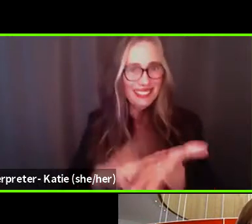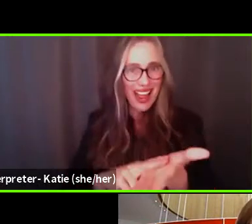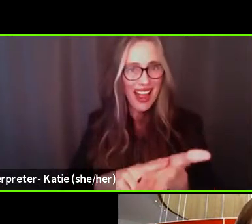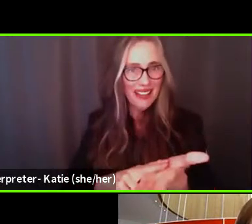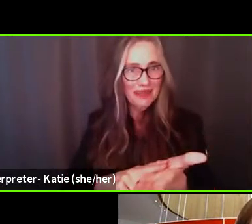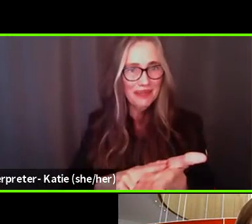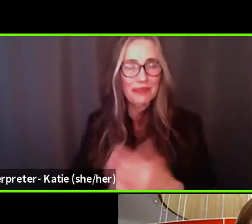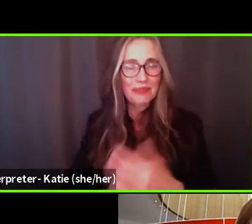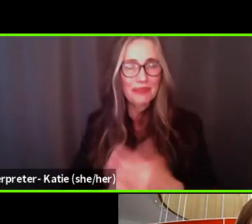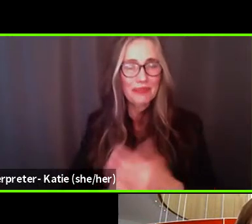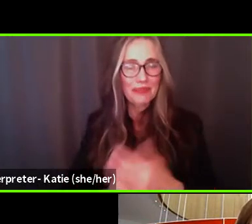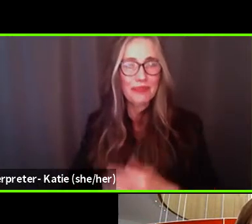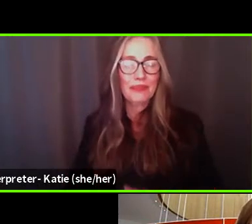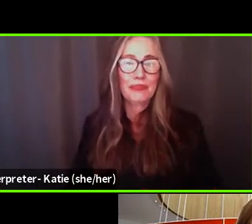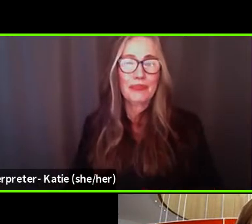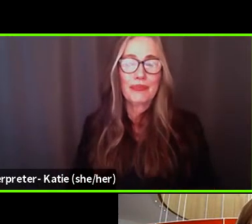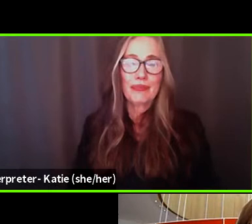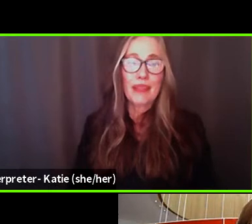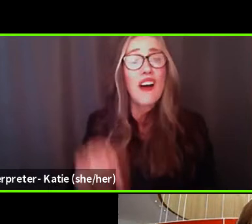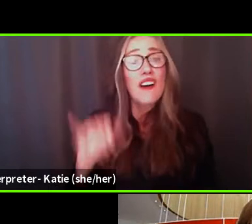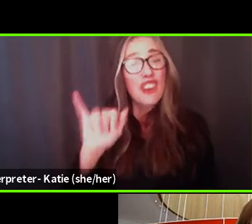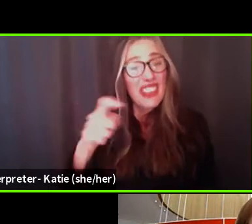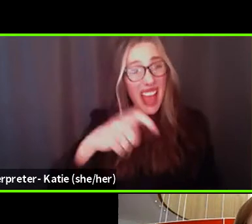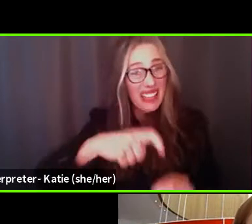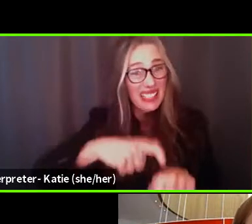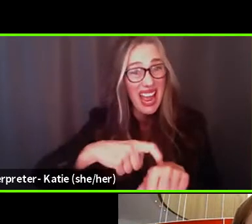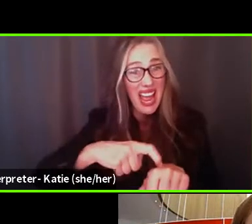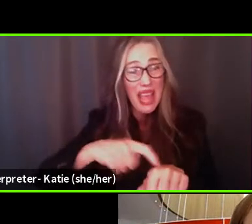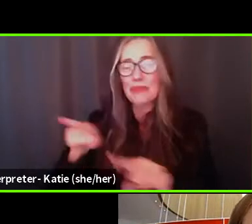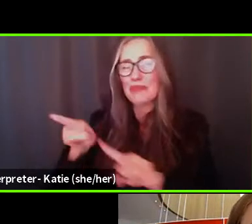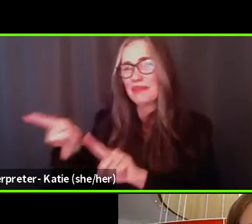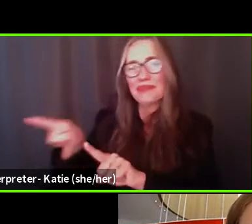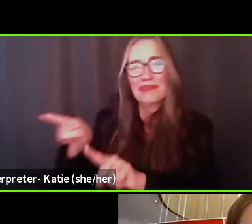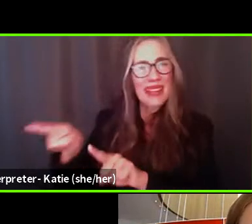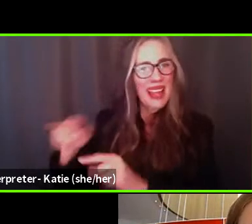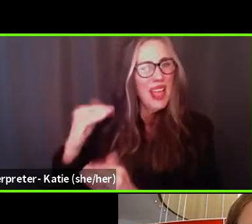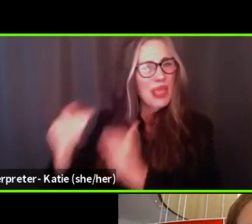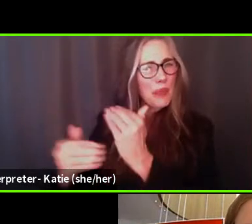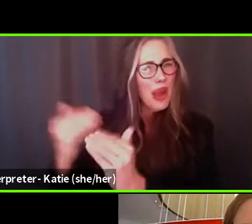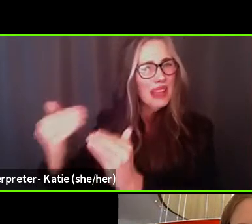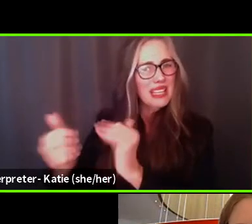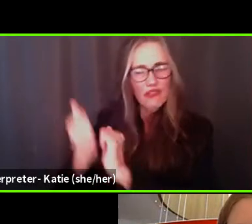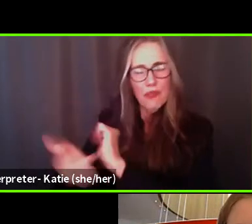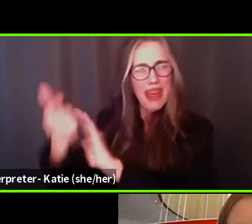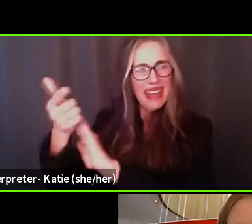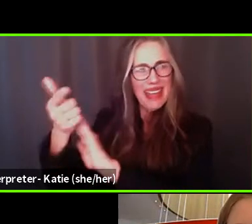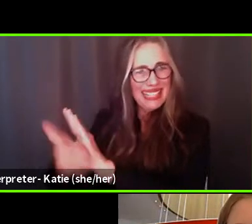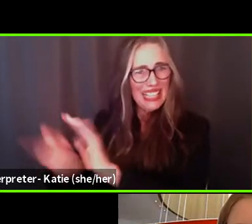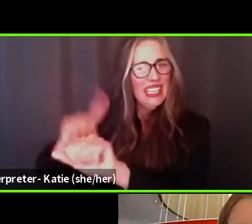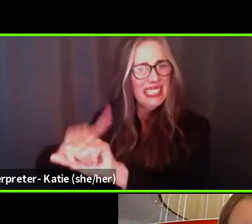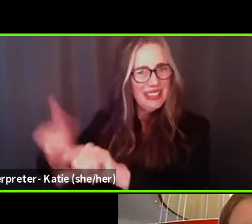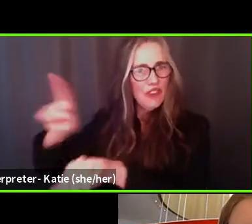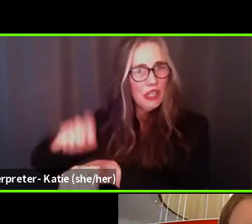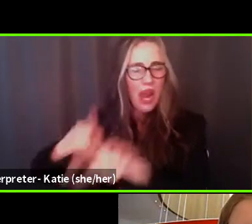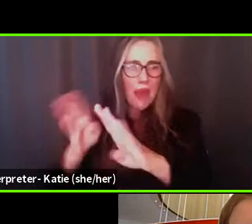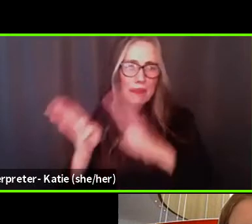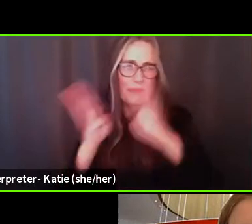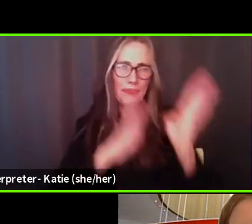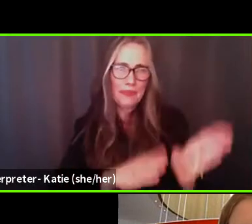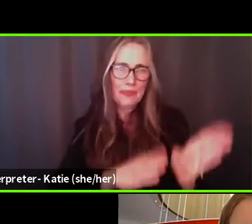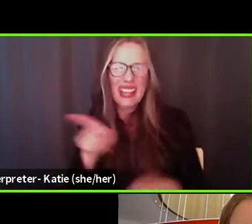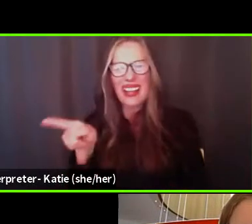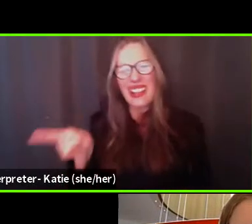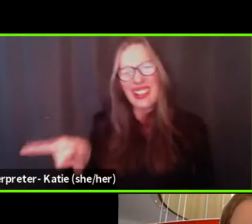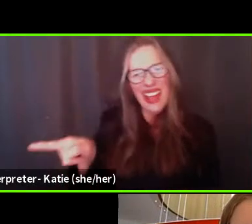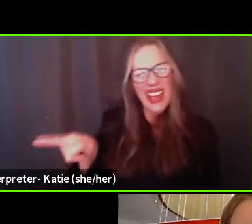this timeline which is slightly different than the legislative process right that will would have gone until around